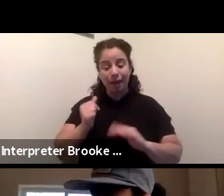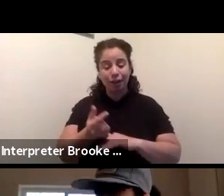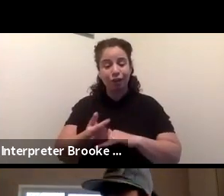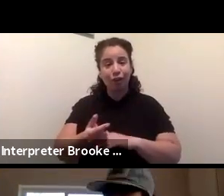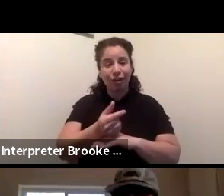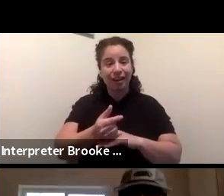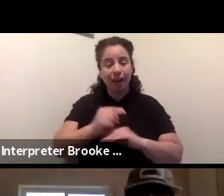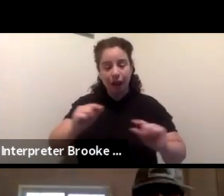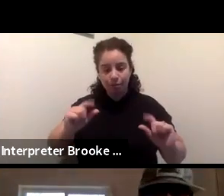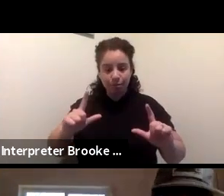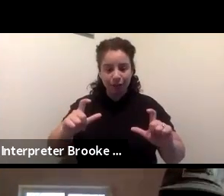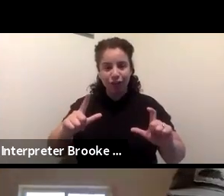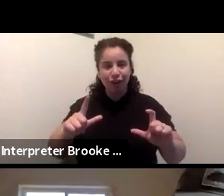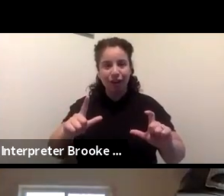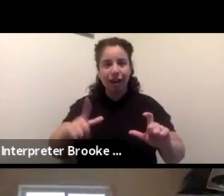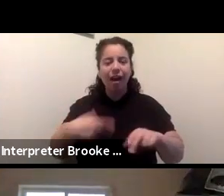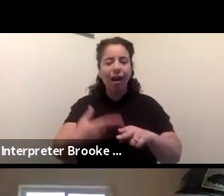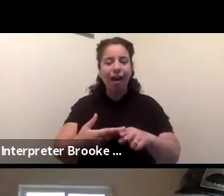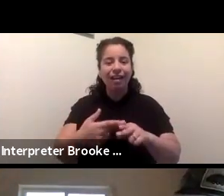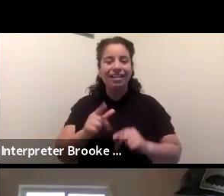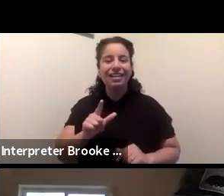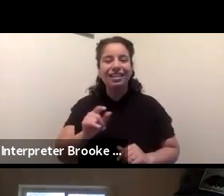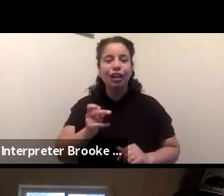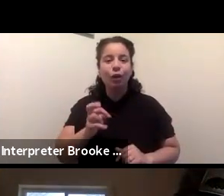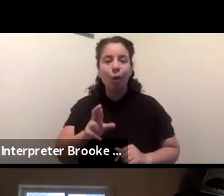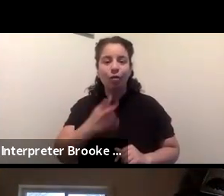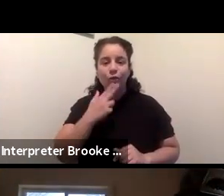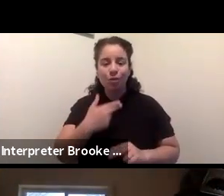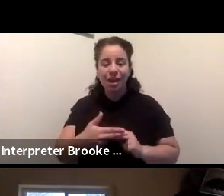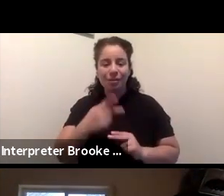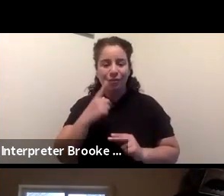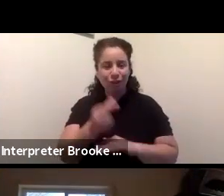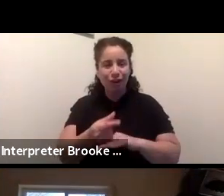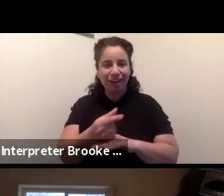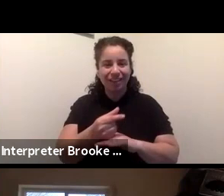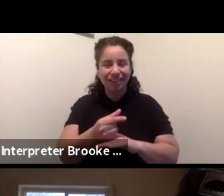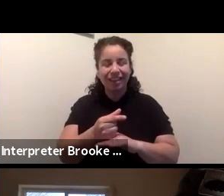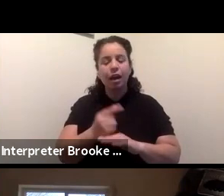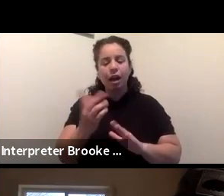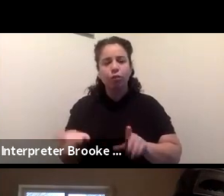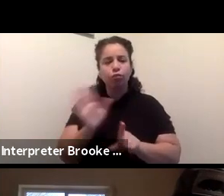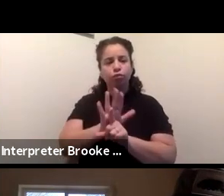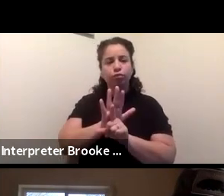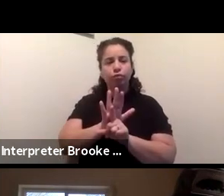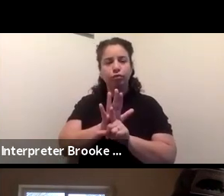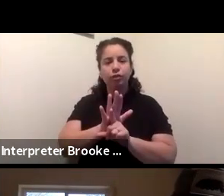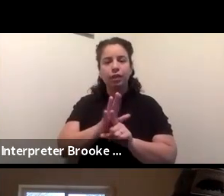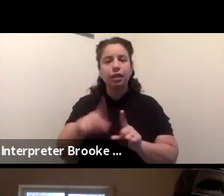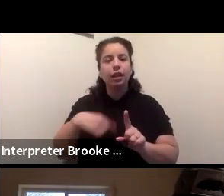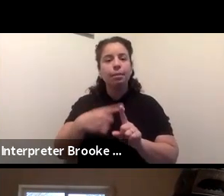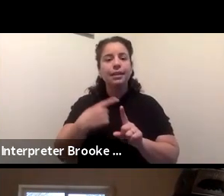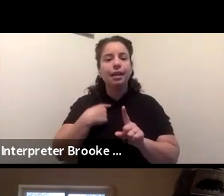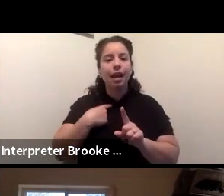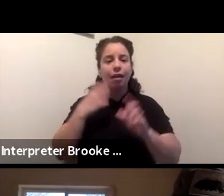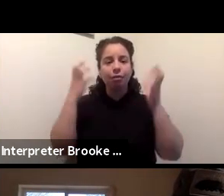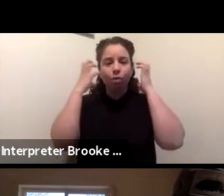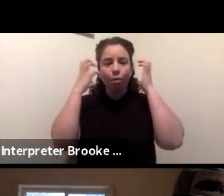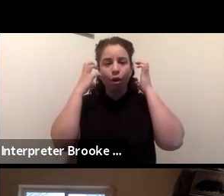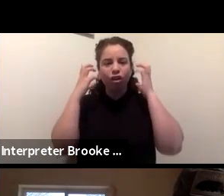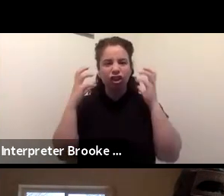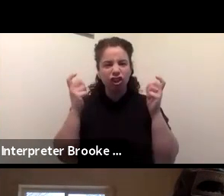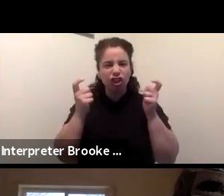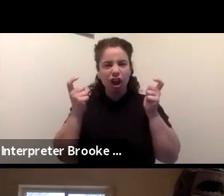Lenore. And I am wearing these big chunky Princess Leia headphones that are sort of gray